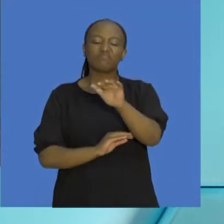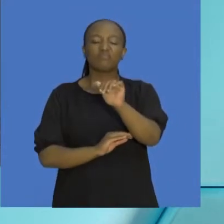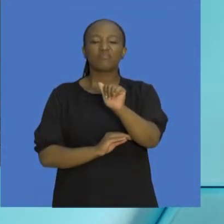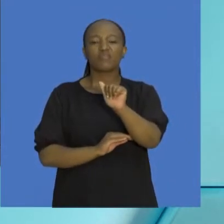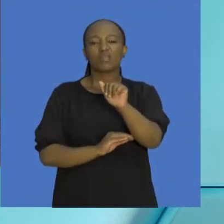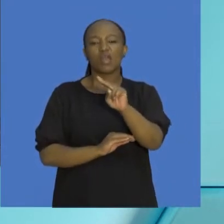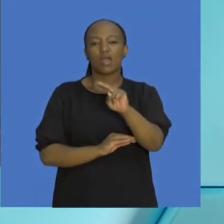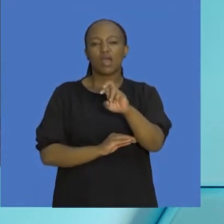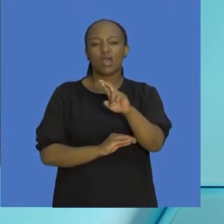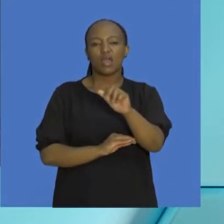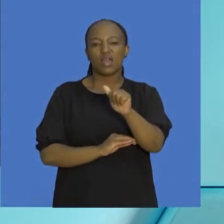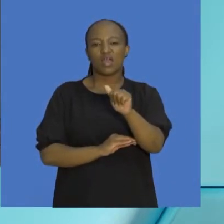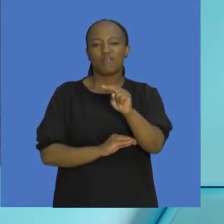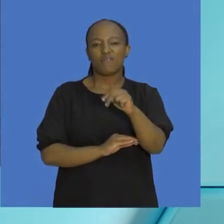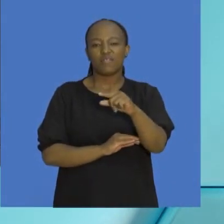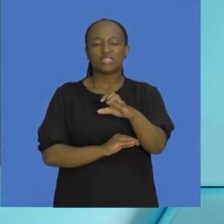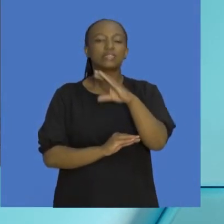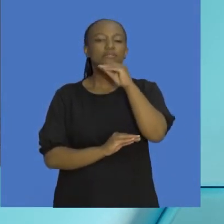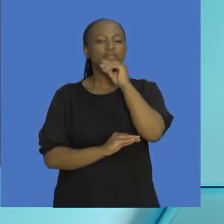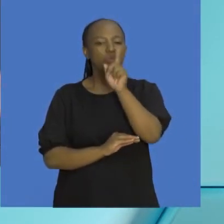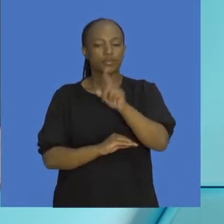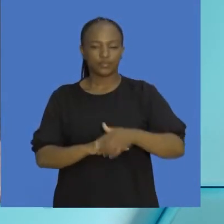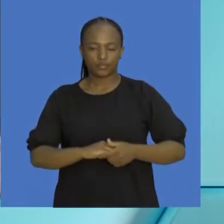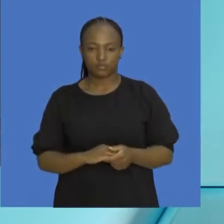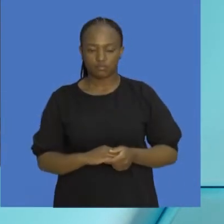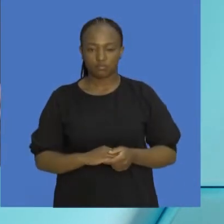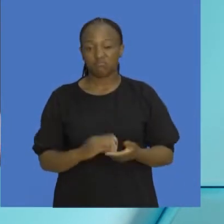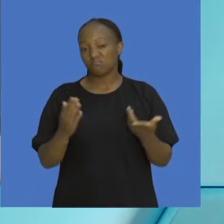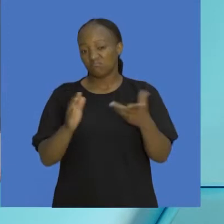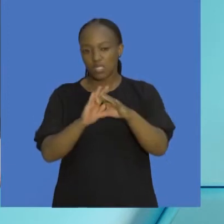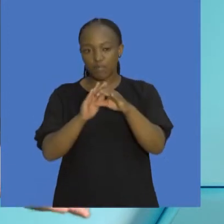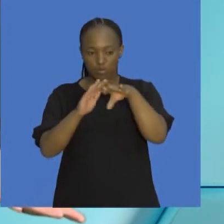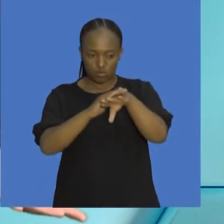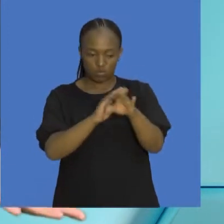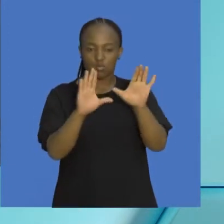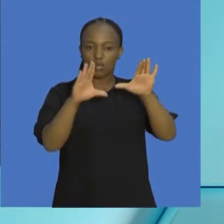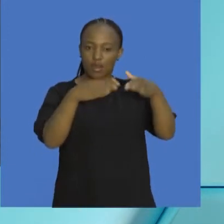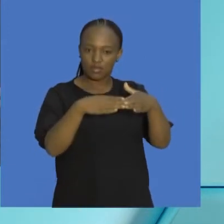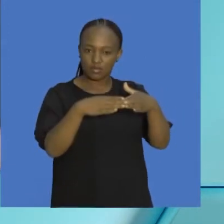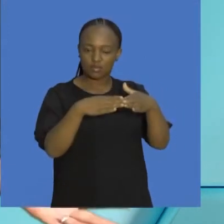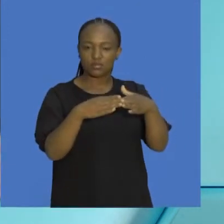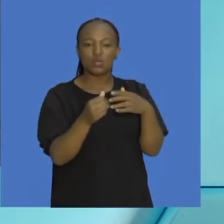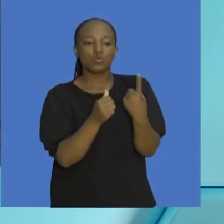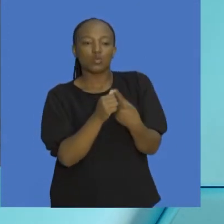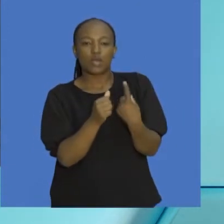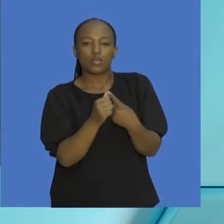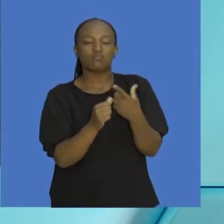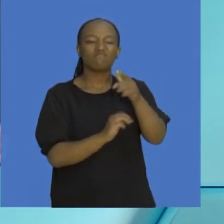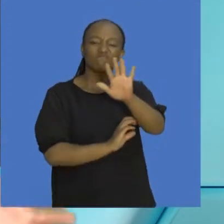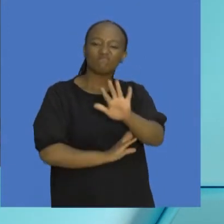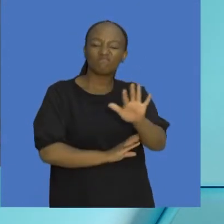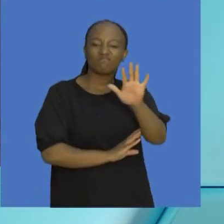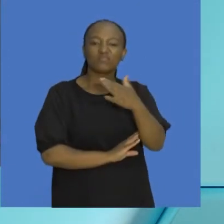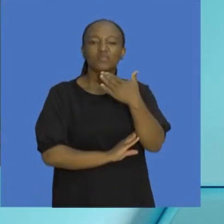mean? Okay. Let's say you go to your maths class and you calculate the average for a maths class, and